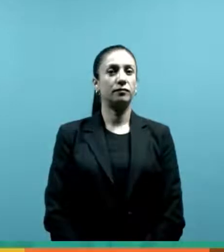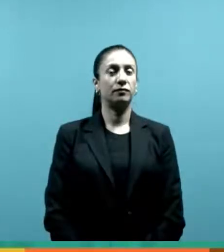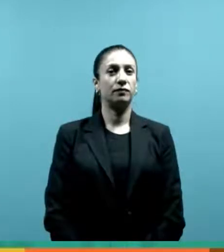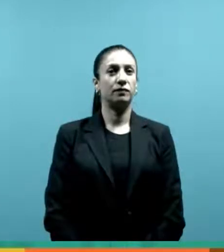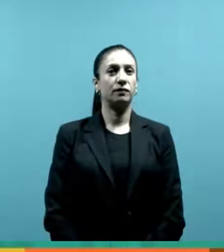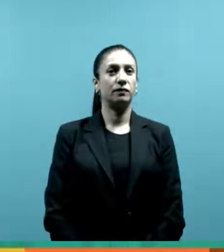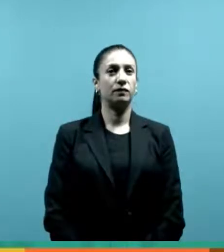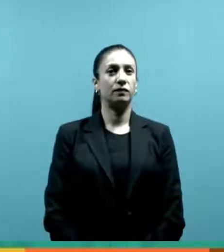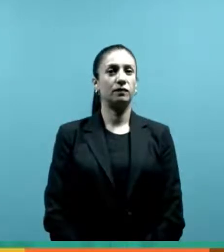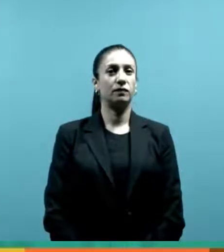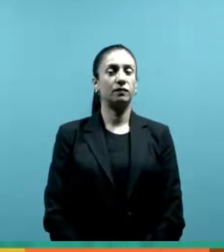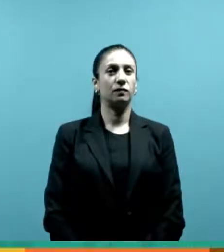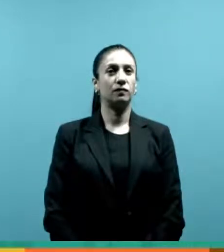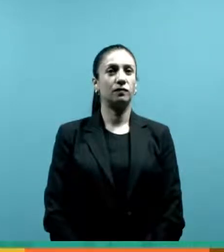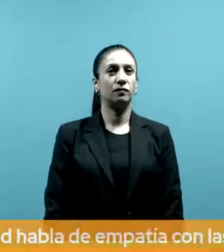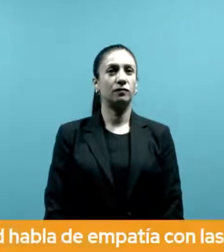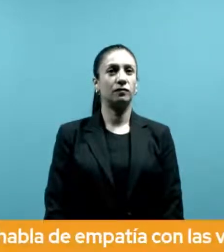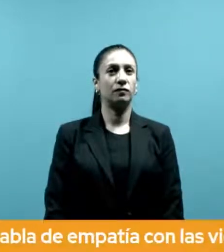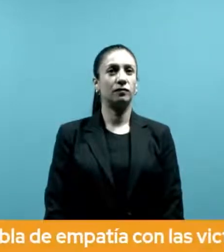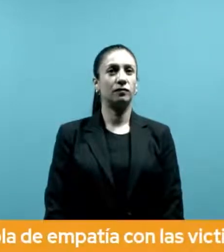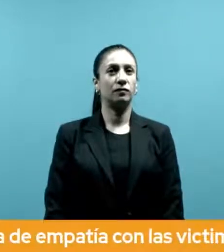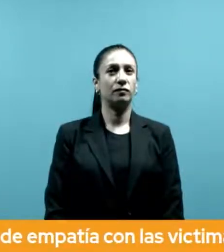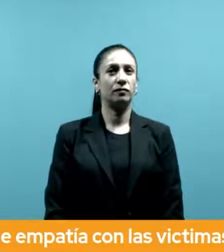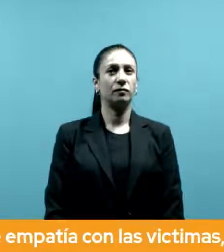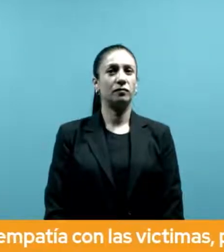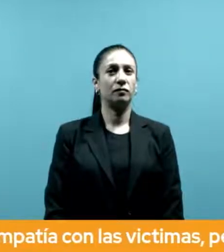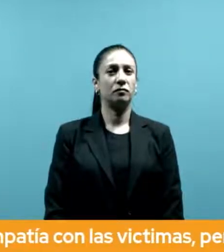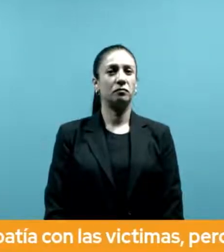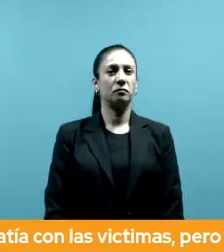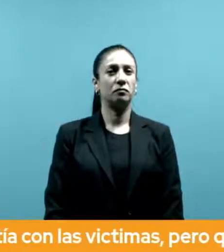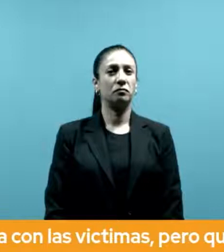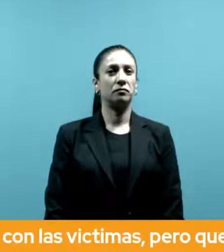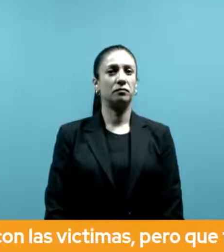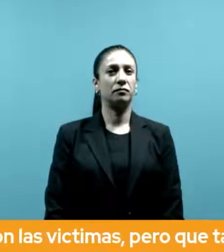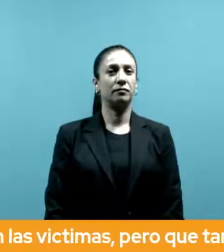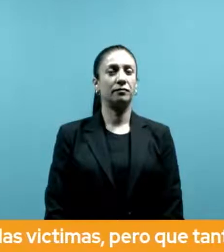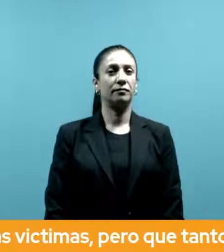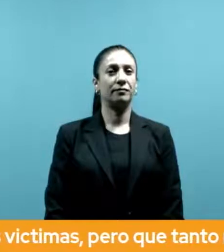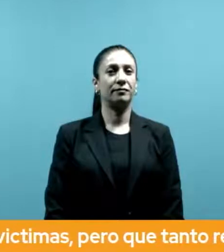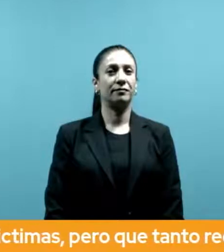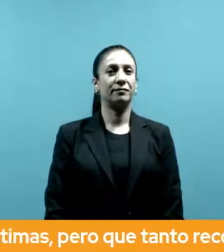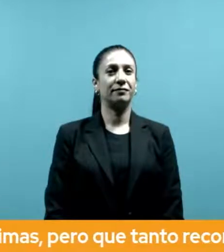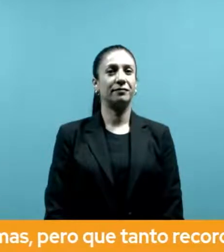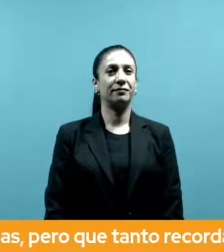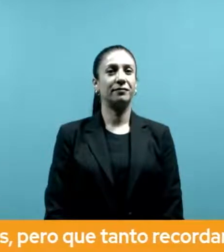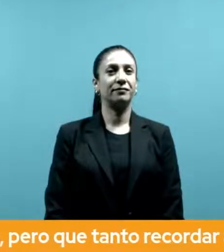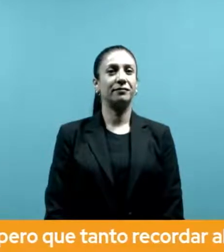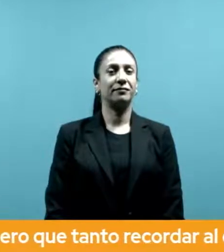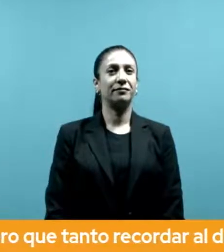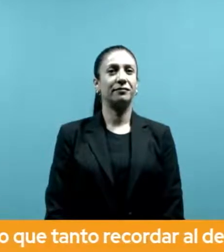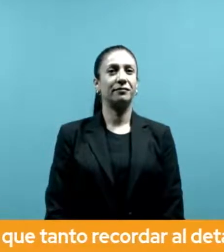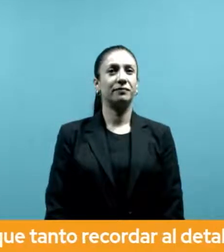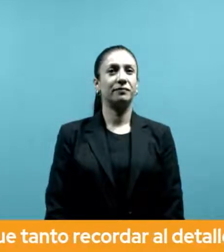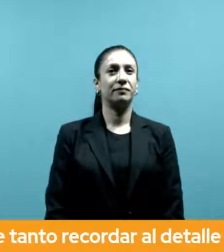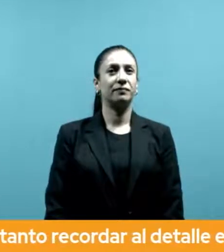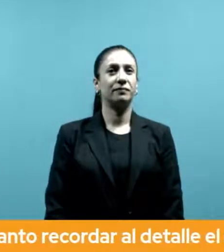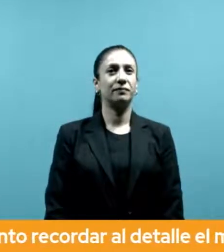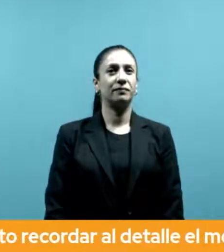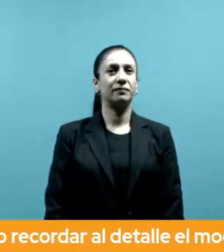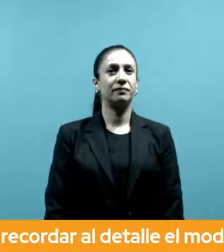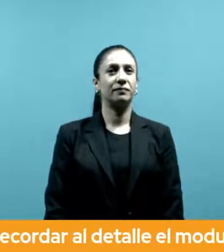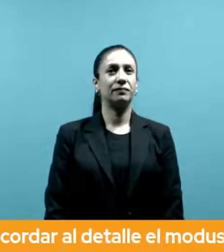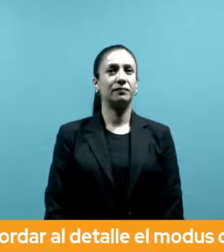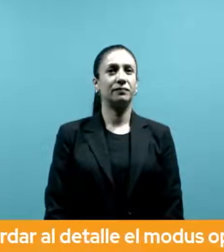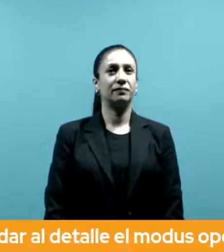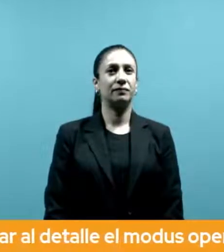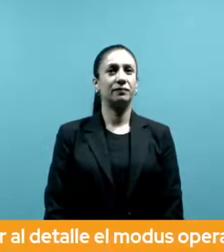this is hiding from responsibility, because on one hand, we think that without the survivors, the story will not be told. No, the